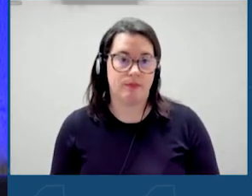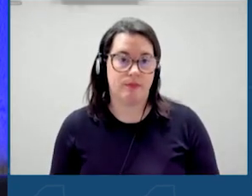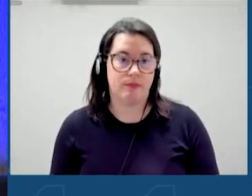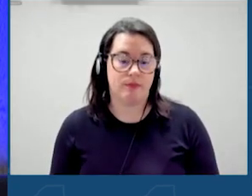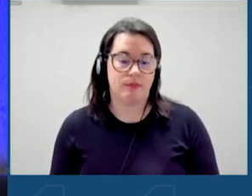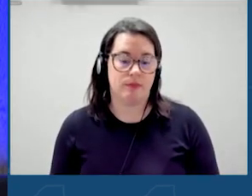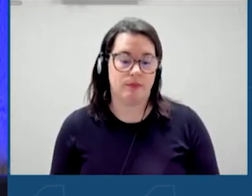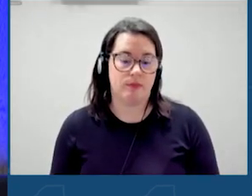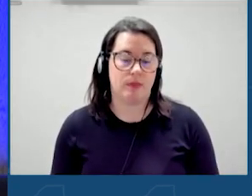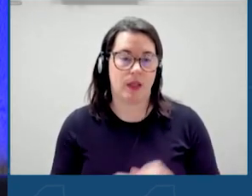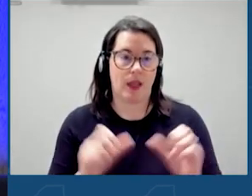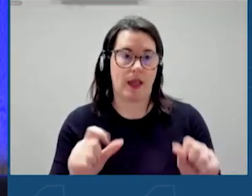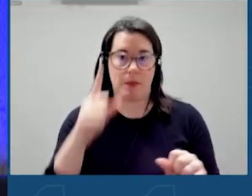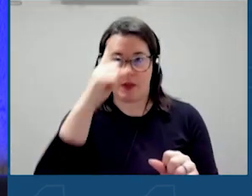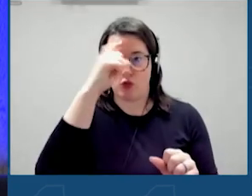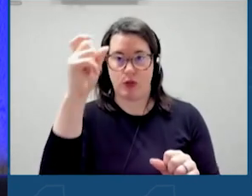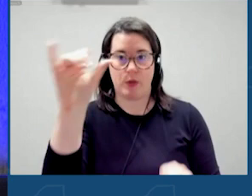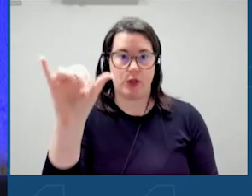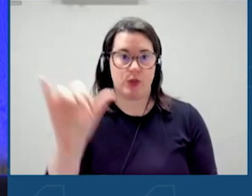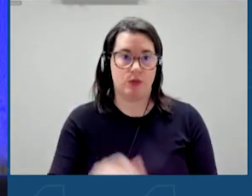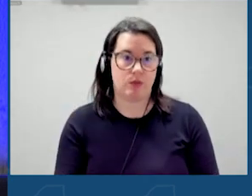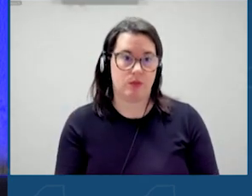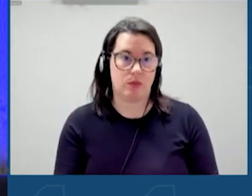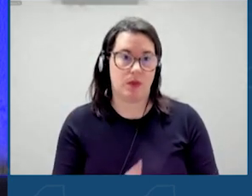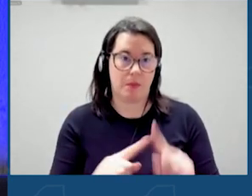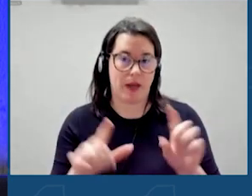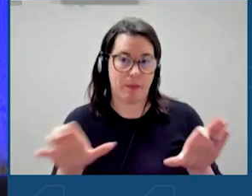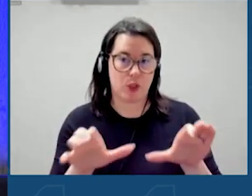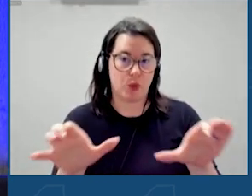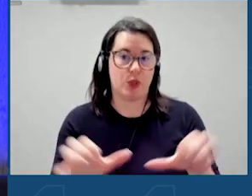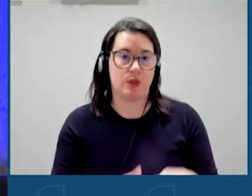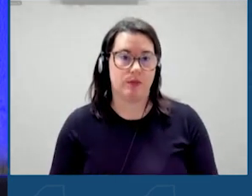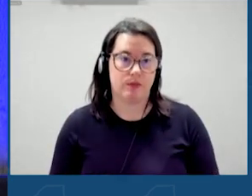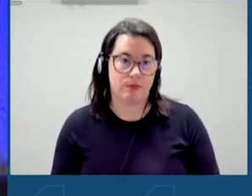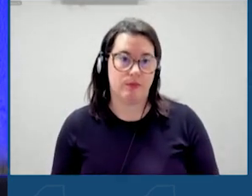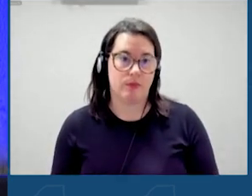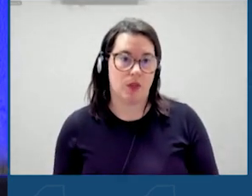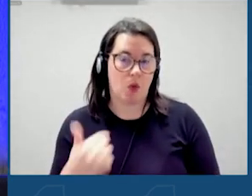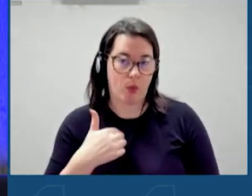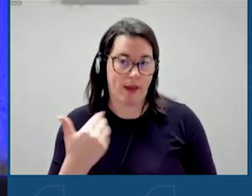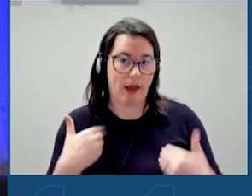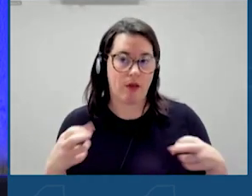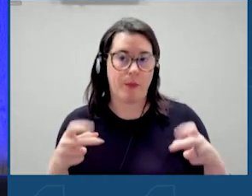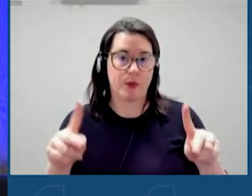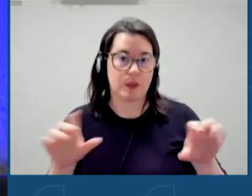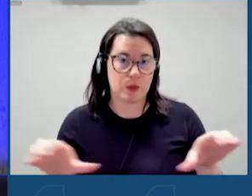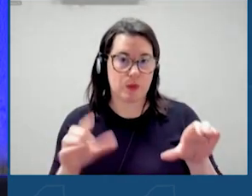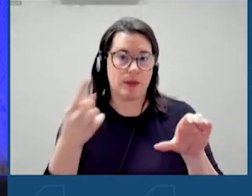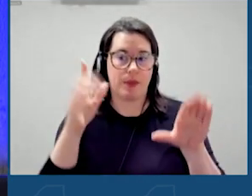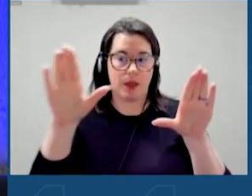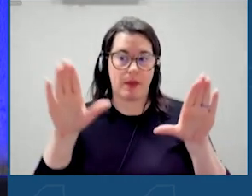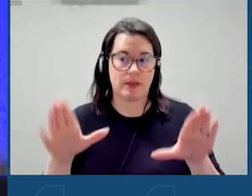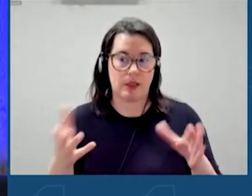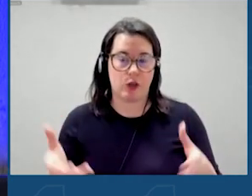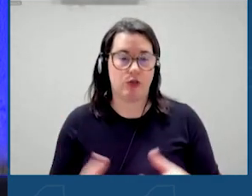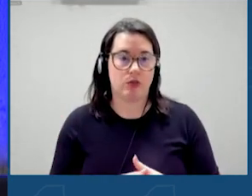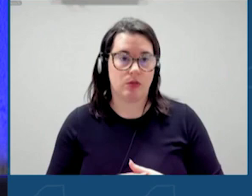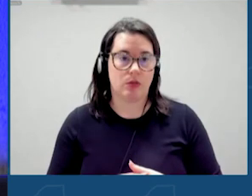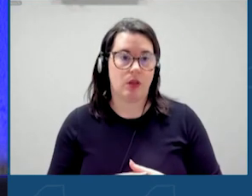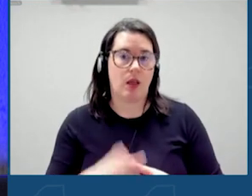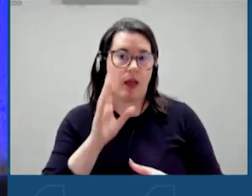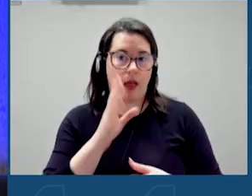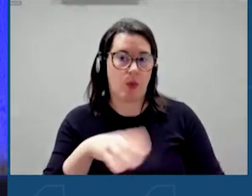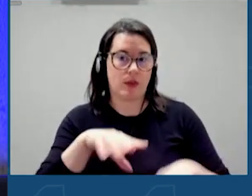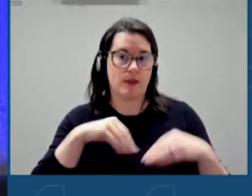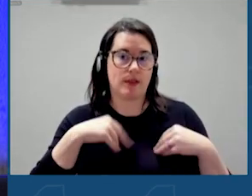I can be a dreamer too, but I'm a doer. We have a chance to do something extraordinary here. I will meet this